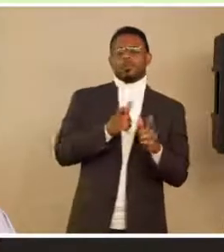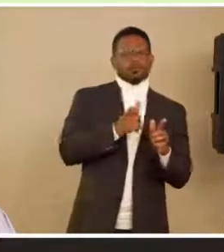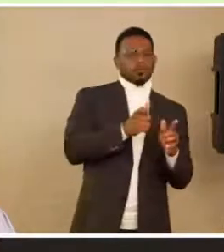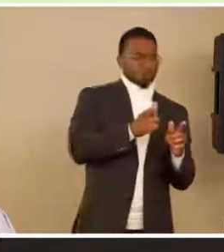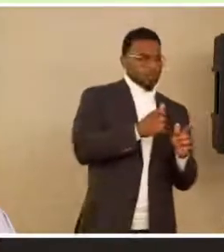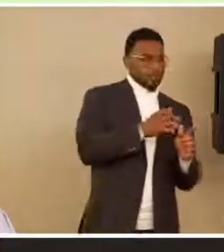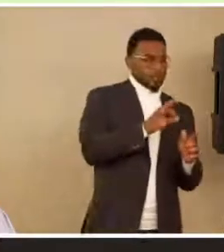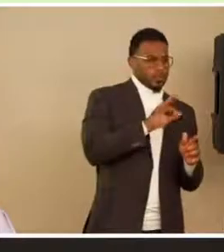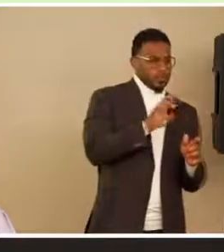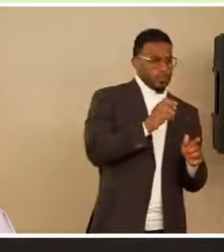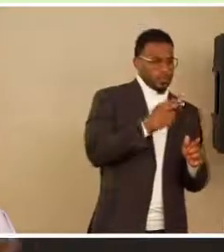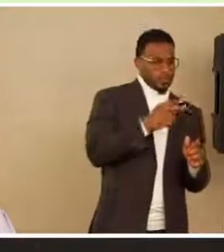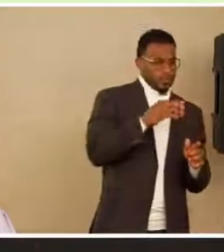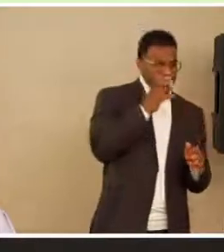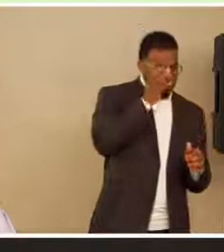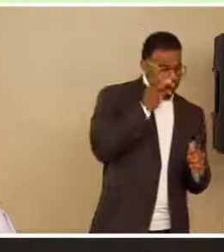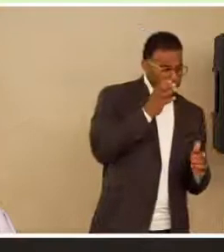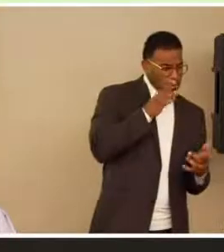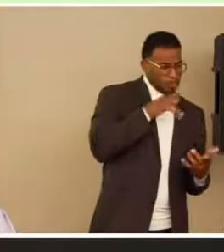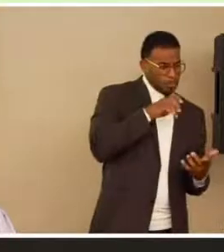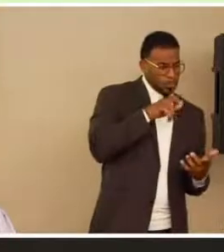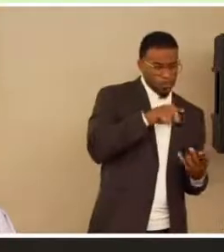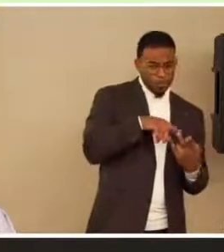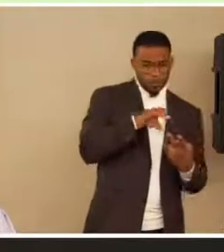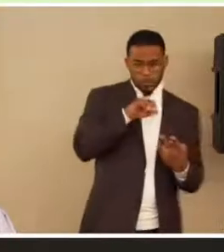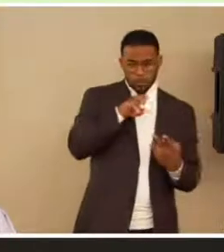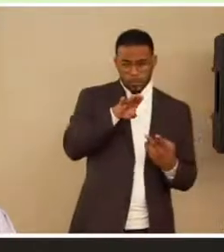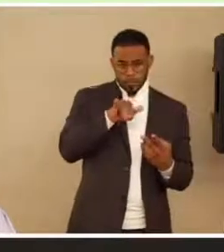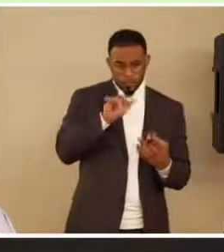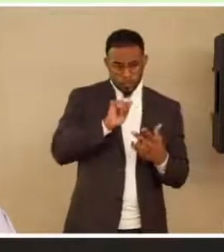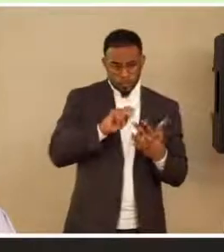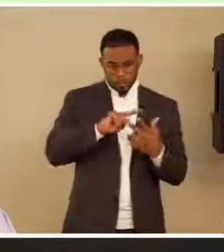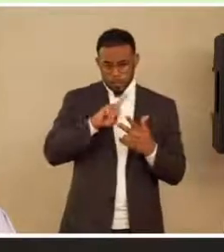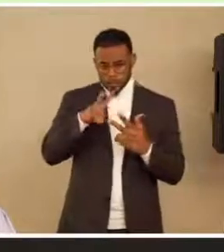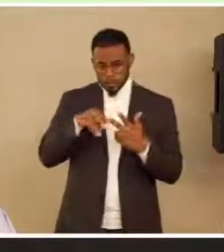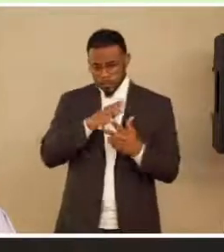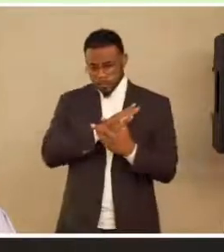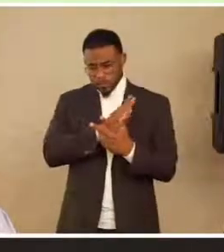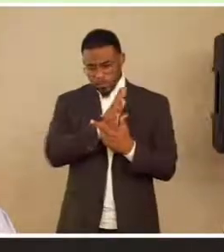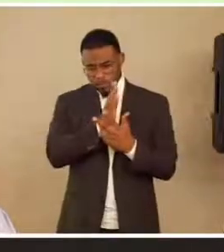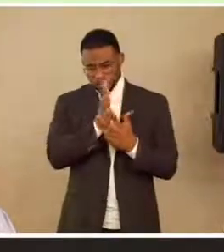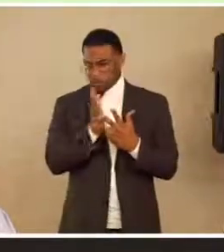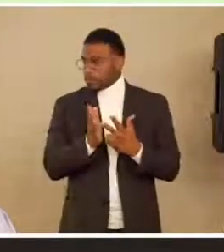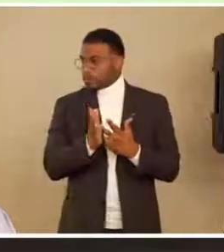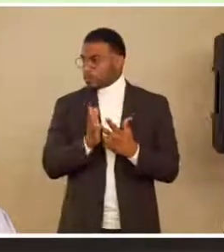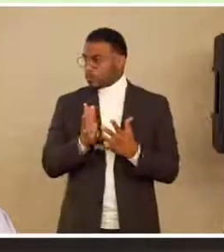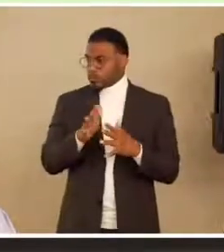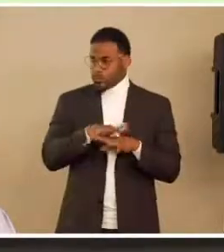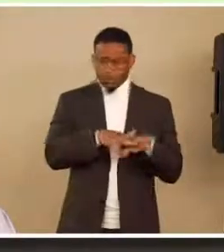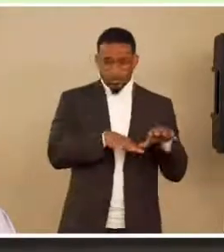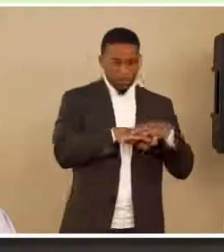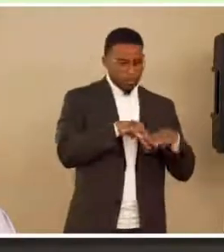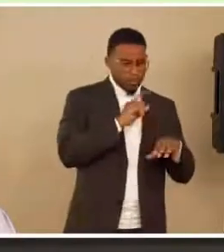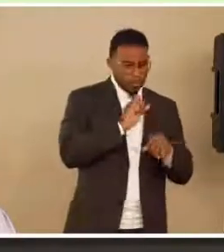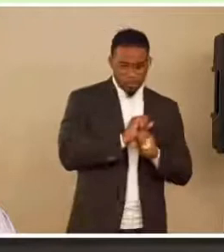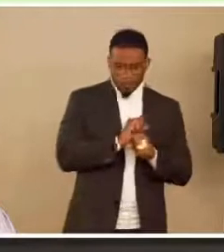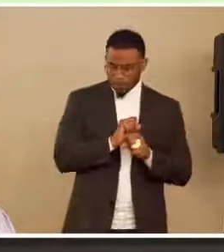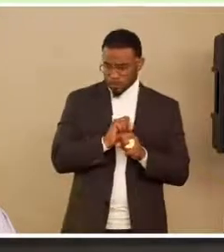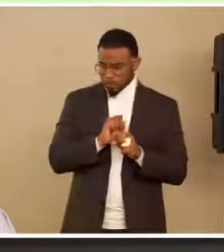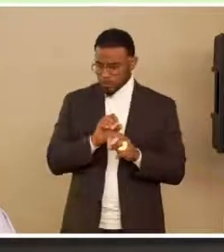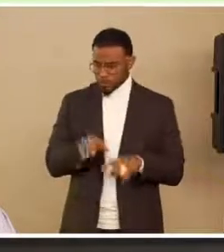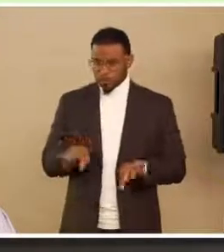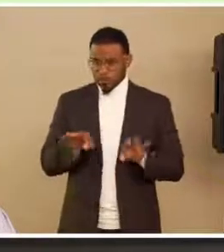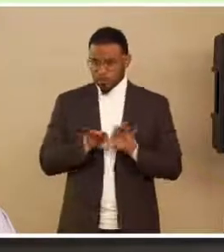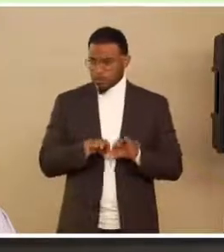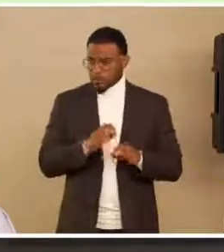Fresh Prince of Bel-Air to a Cosby Show to a Different World to like that entire montage. I thought was really, really